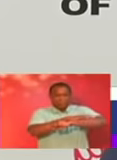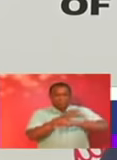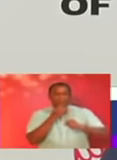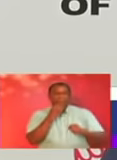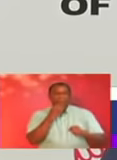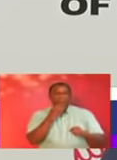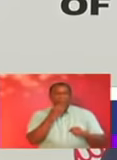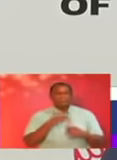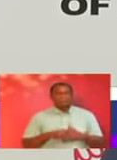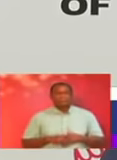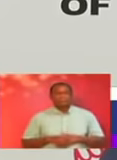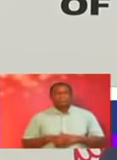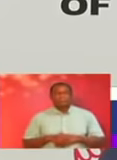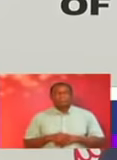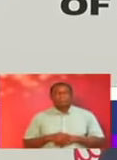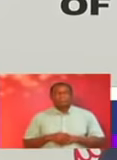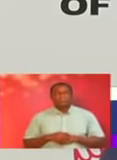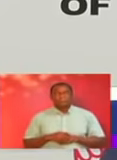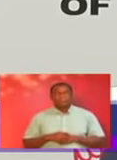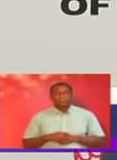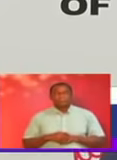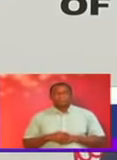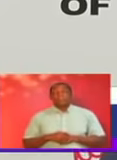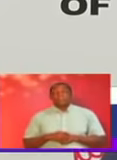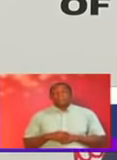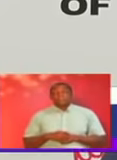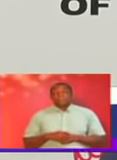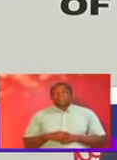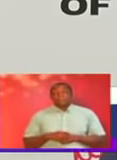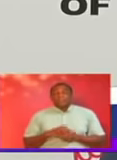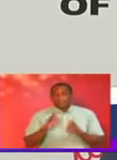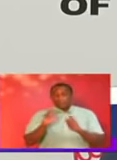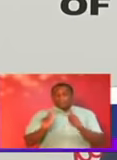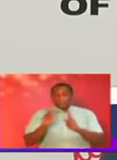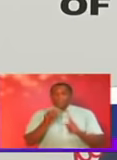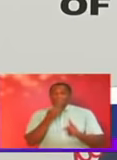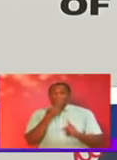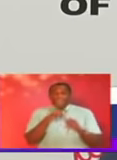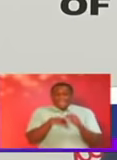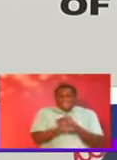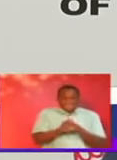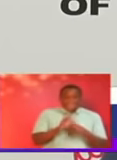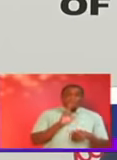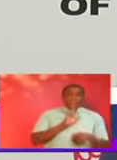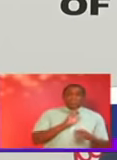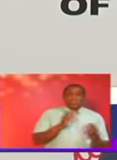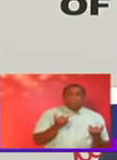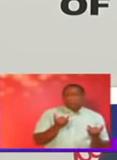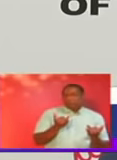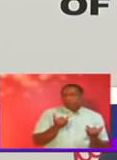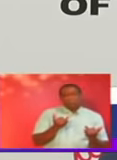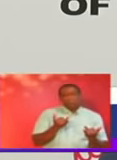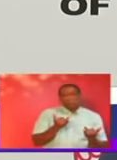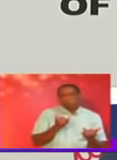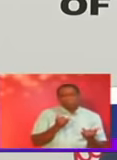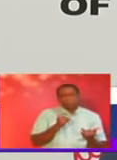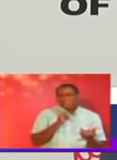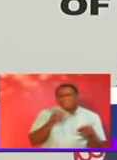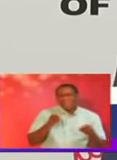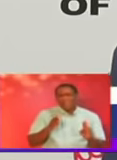in-store dining right now, it means taking off your mask. Taking off your mask. And you see that same statistic I gave